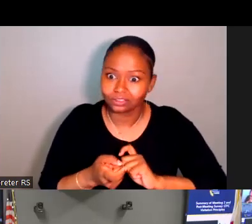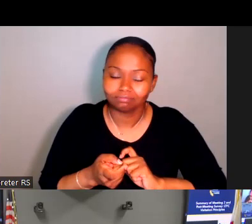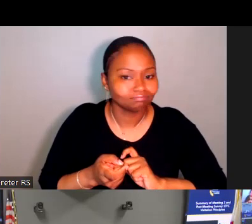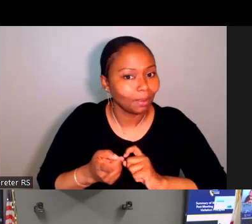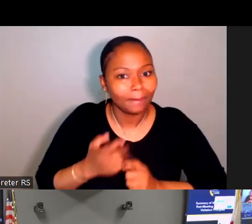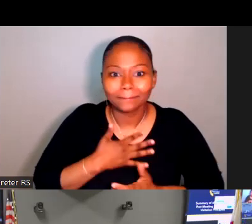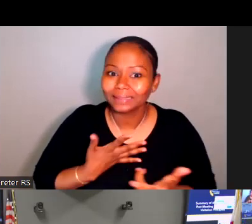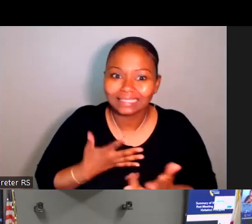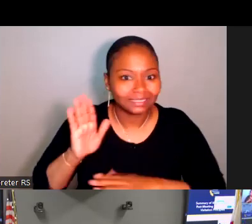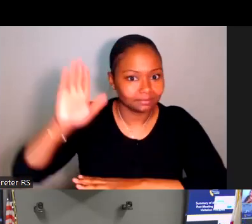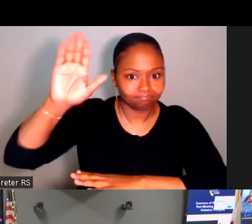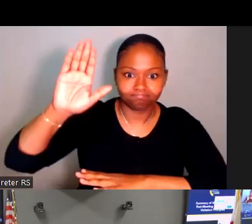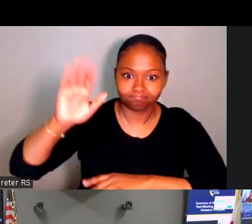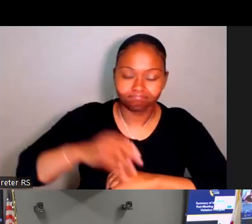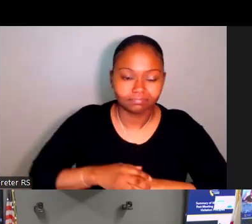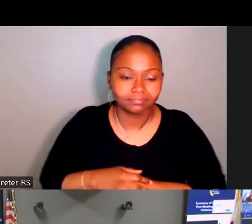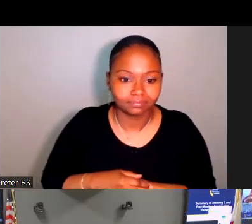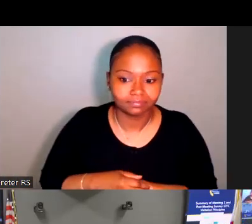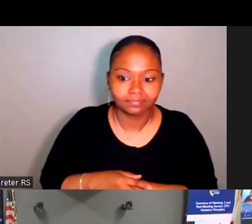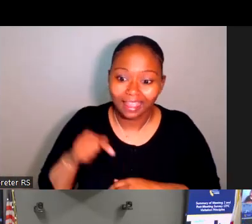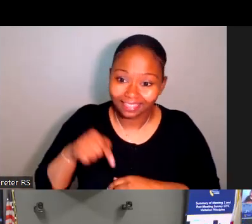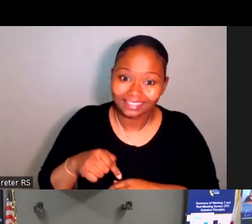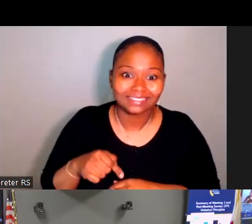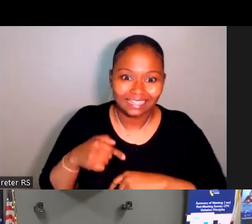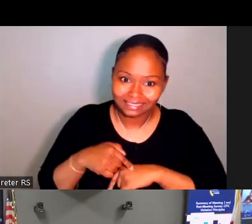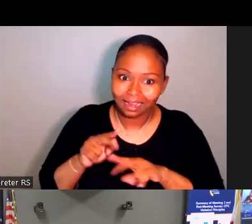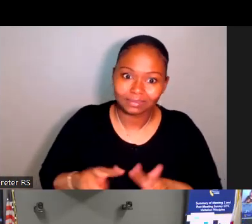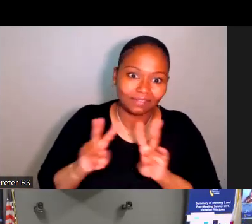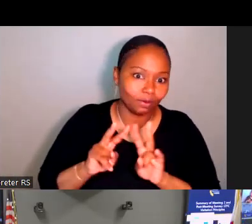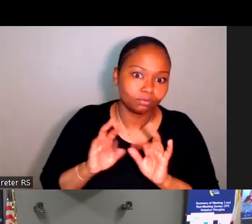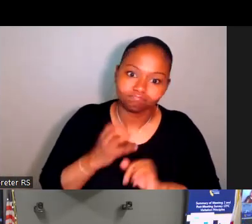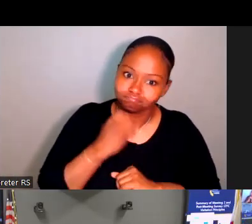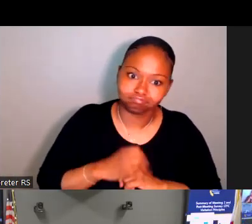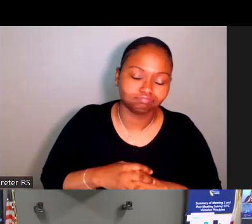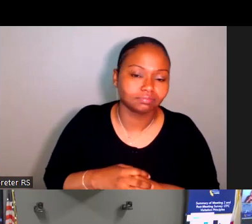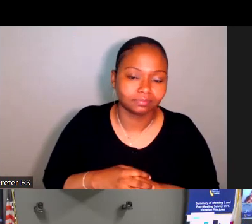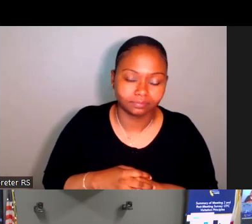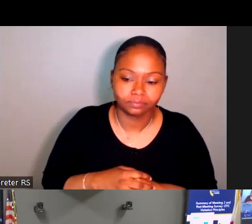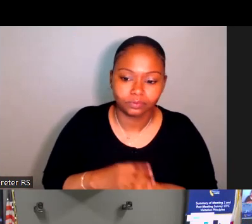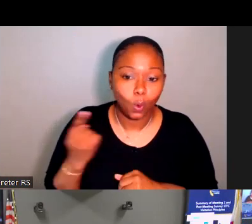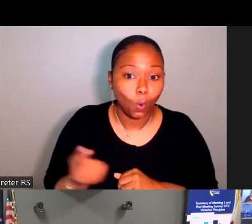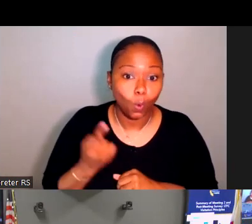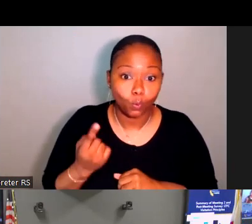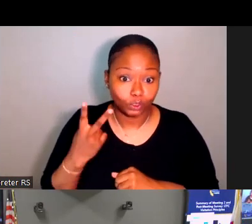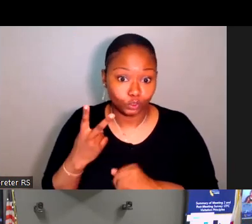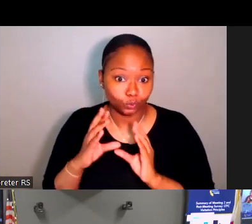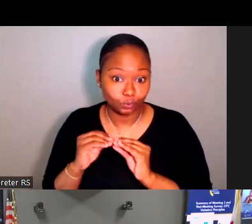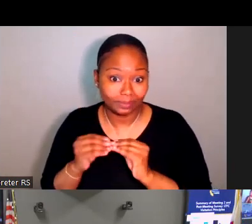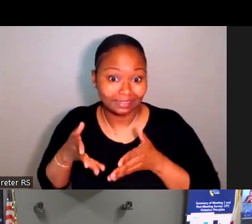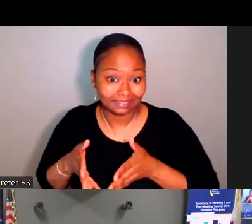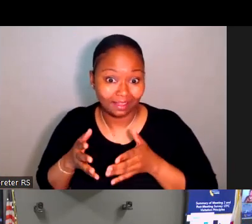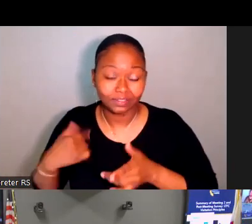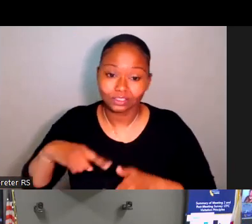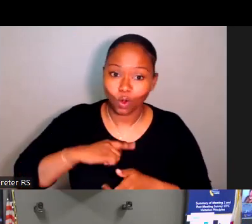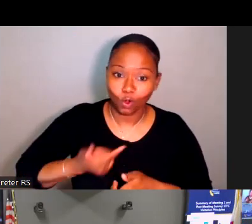speak up now, because this time is valuable. Only 2 work group meetings left. And it's really our charge to come up